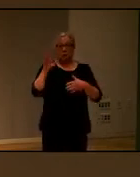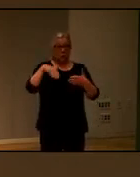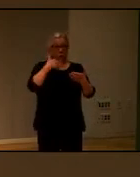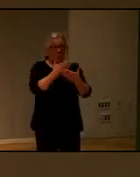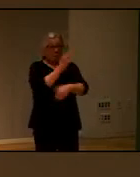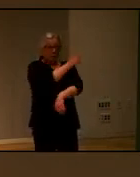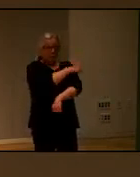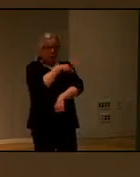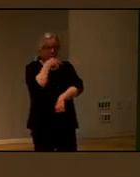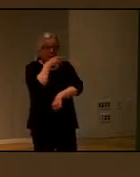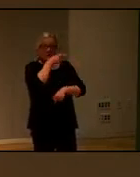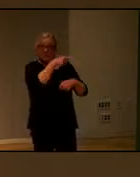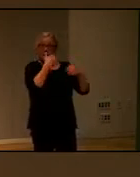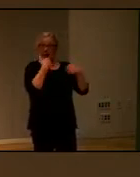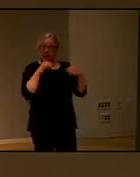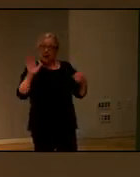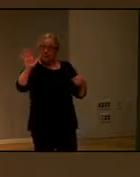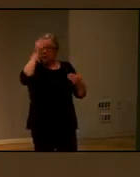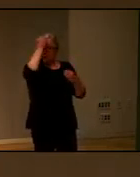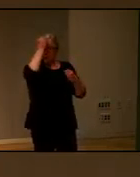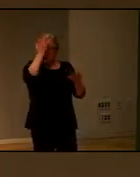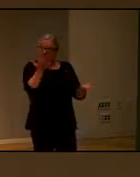need?